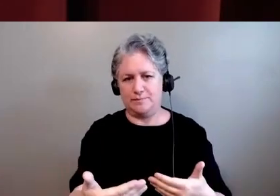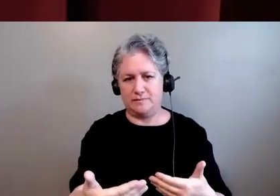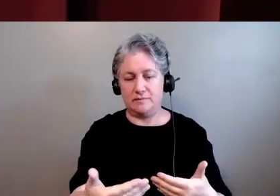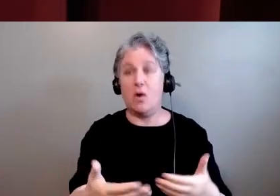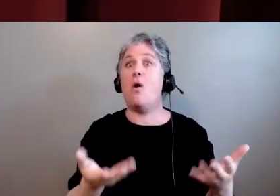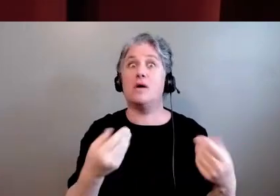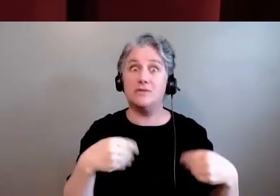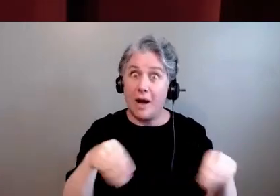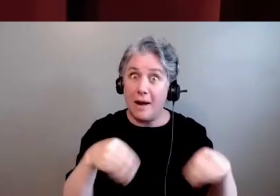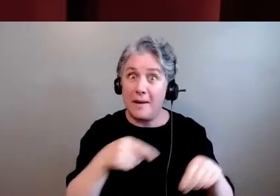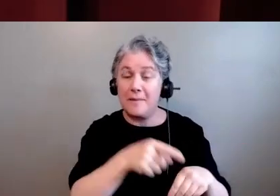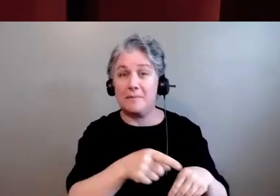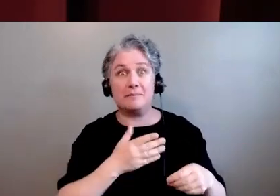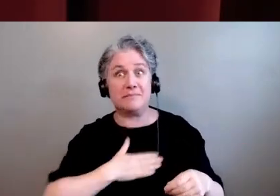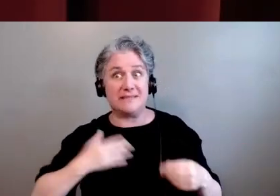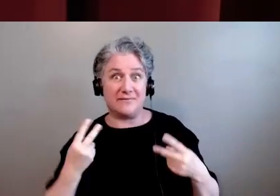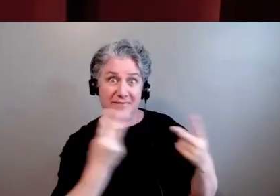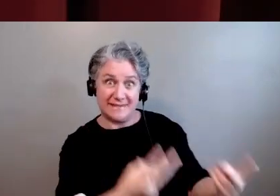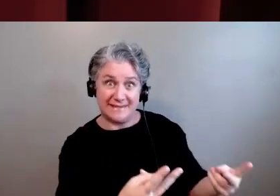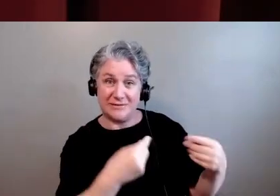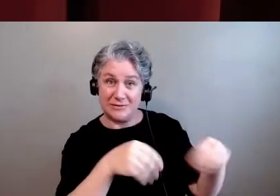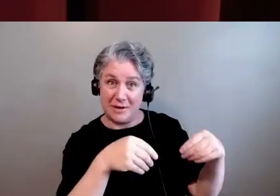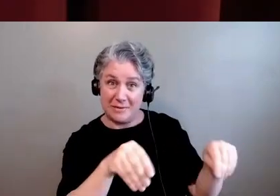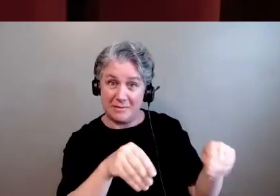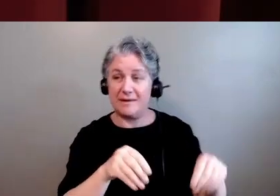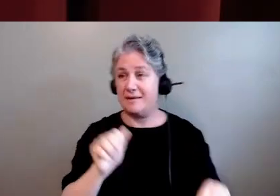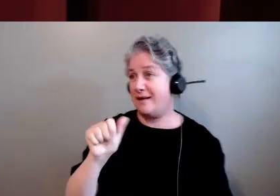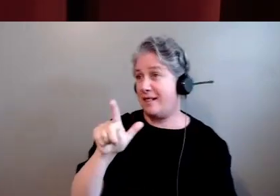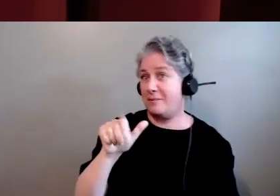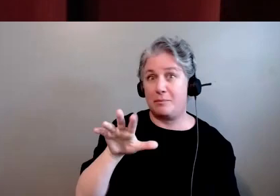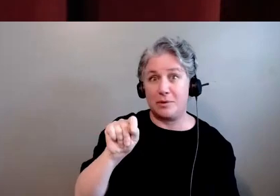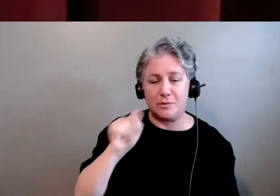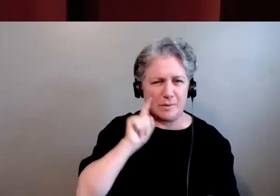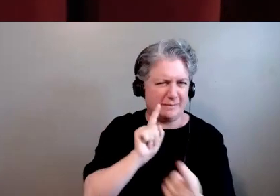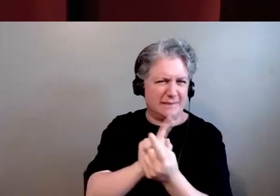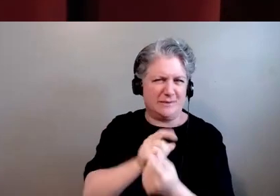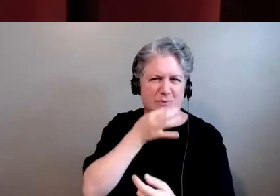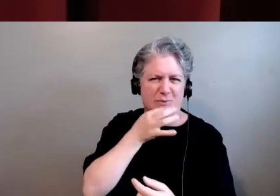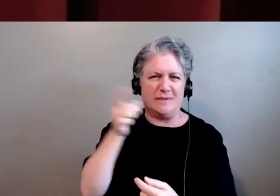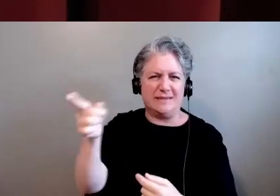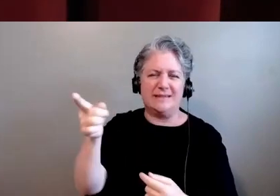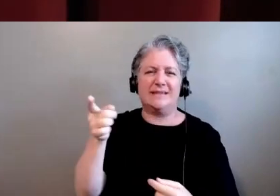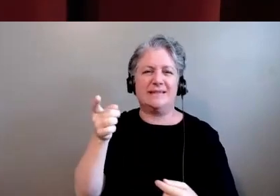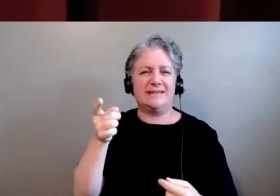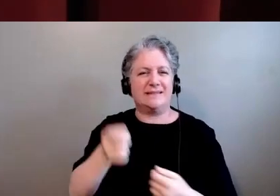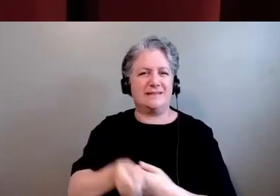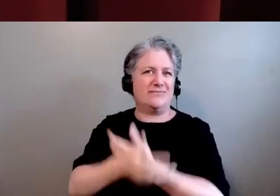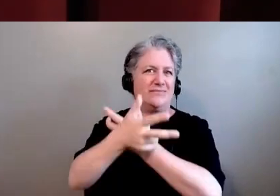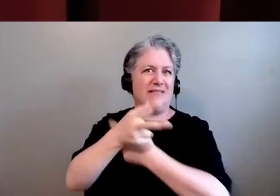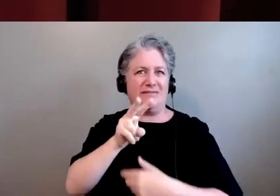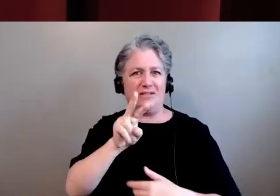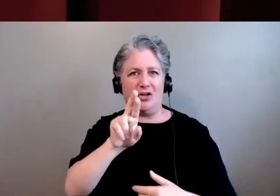there's the shop. Don't forget to visit the shop, and don't forget to visit Albert, who you're going to meet in this session, who will be doing his virtual